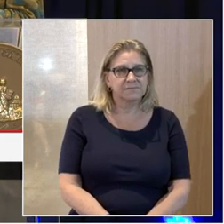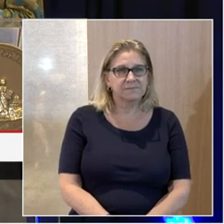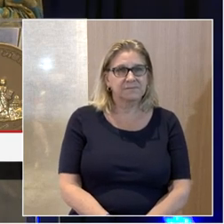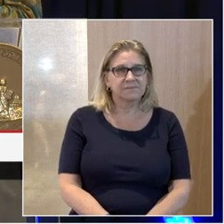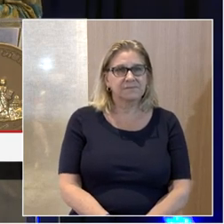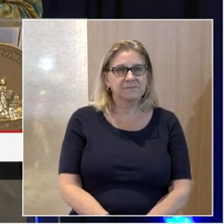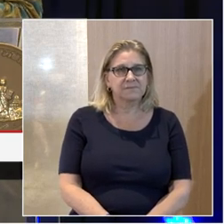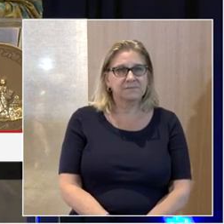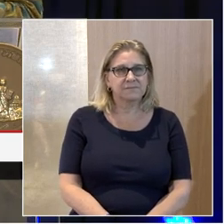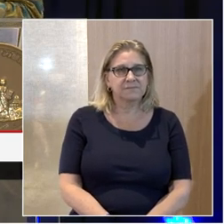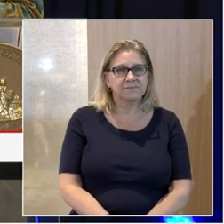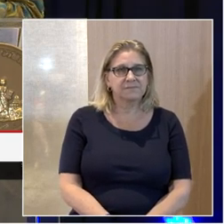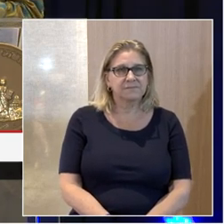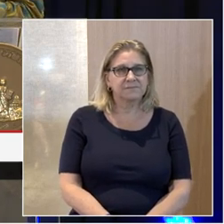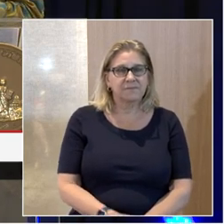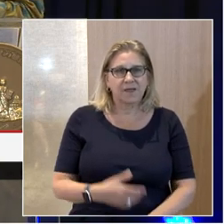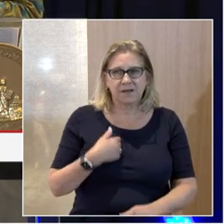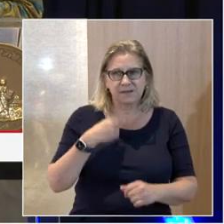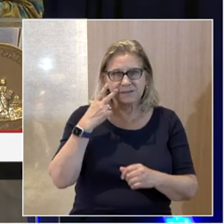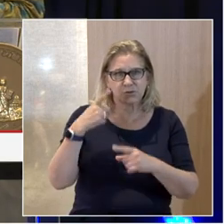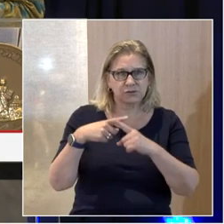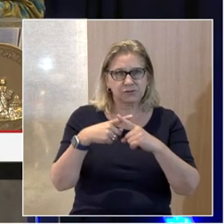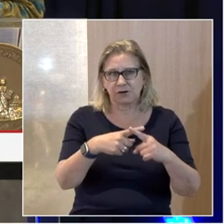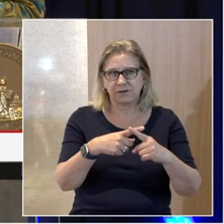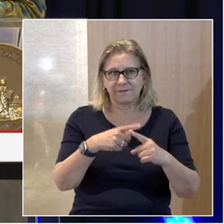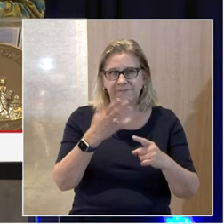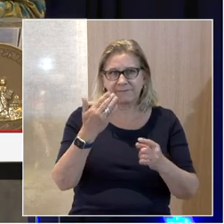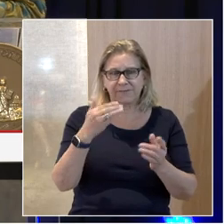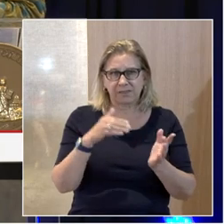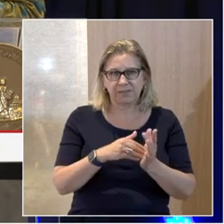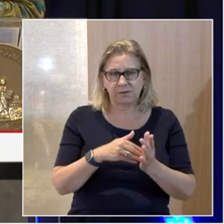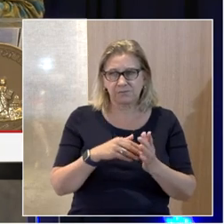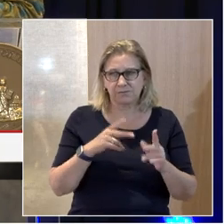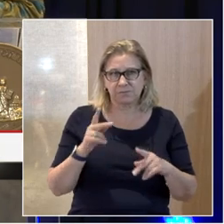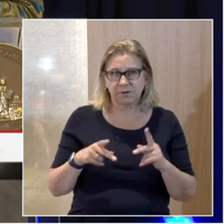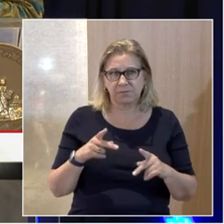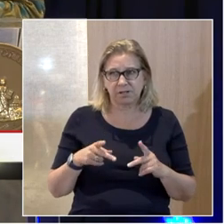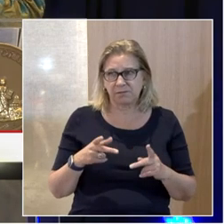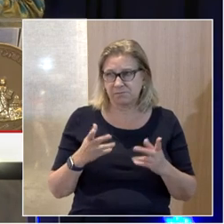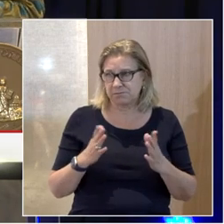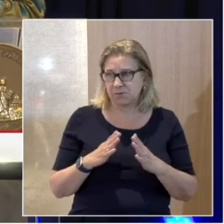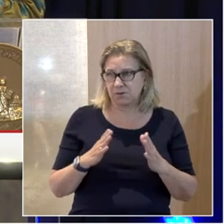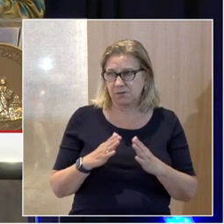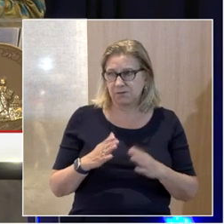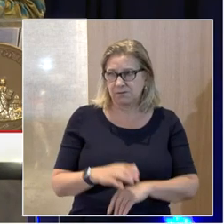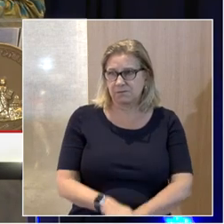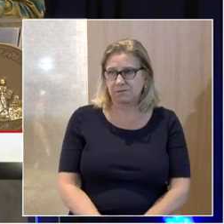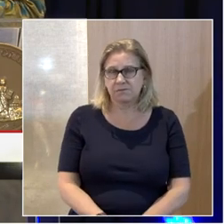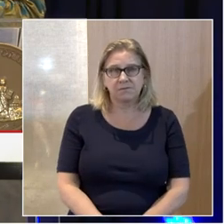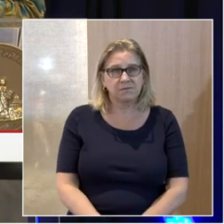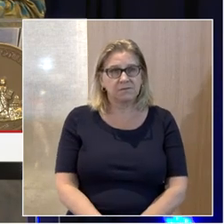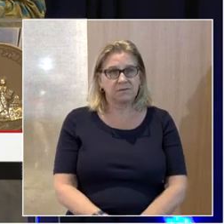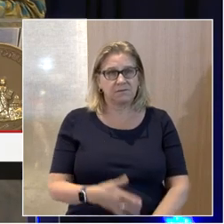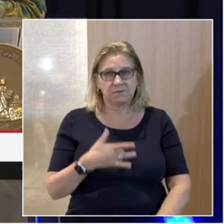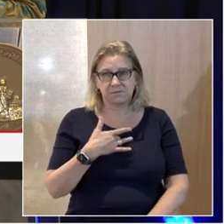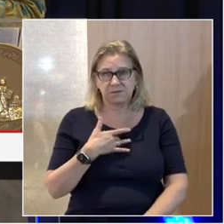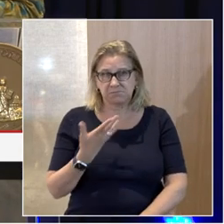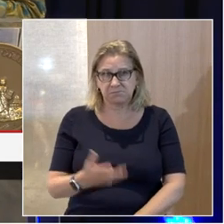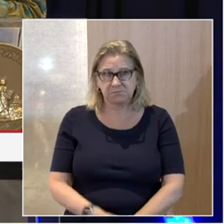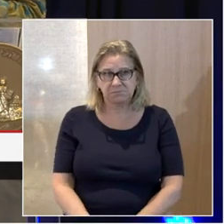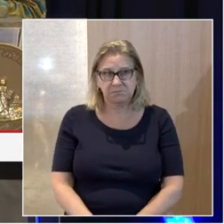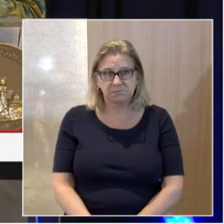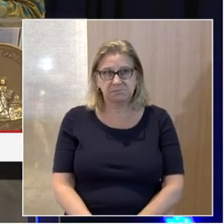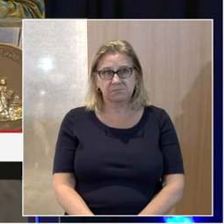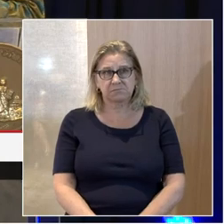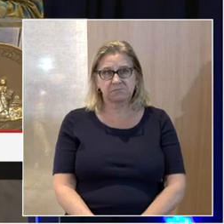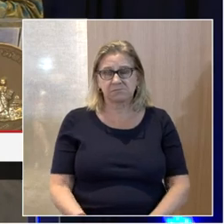lot that thinks it's too small. So you must think there's some more that needs to be done. Anyone